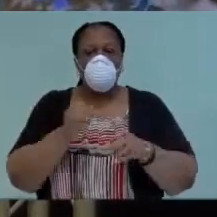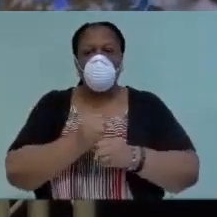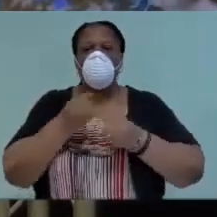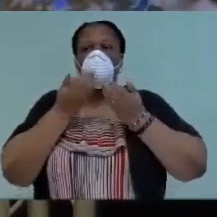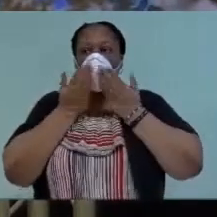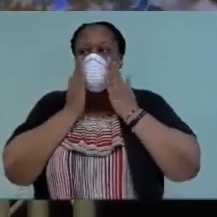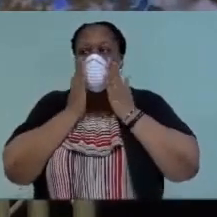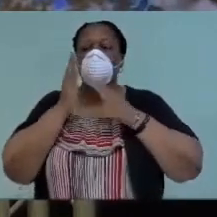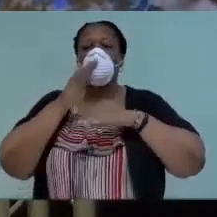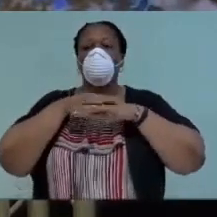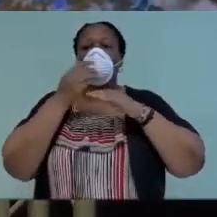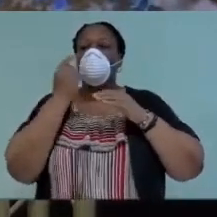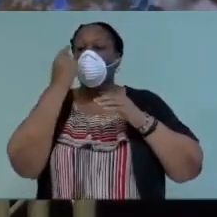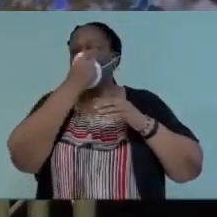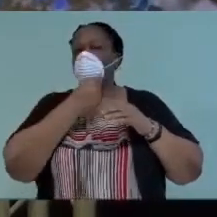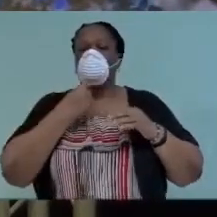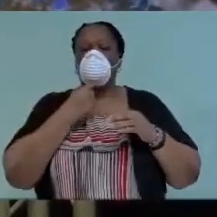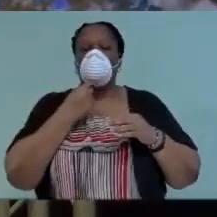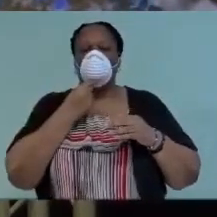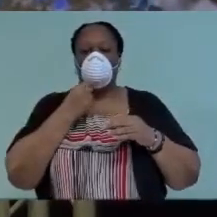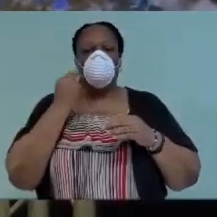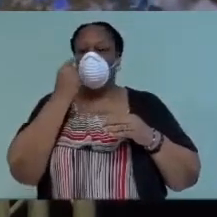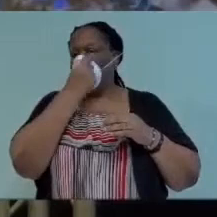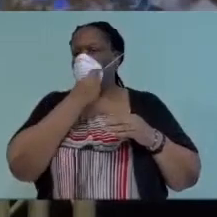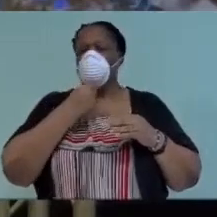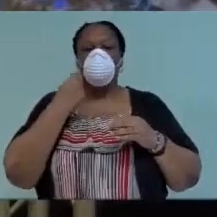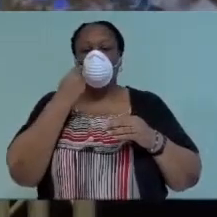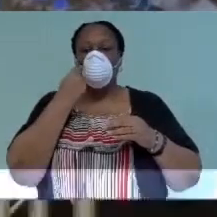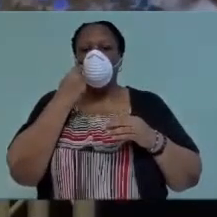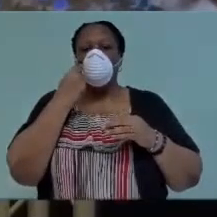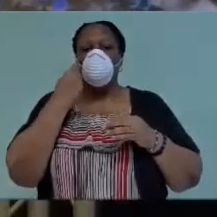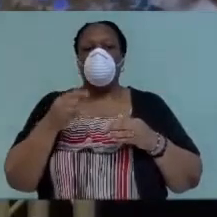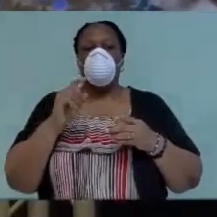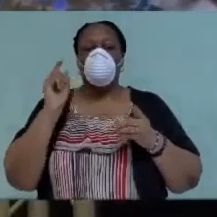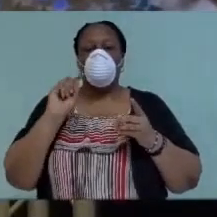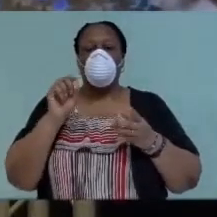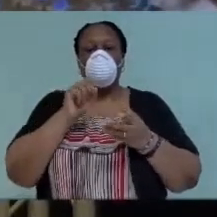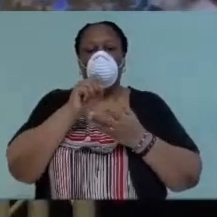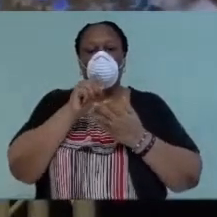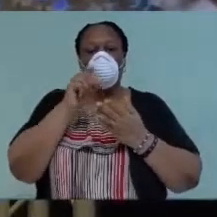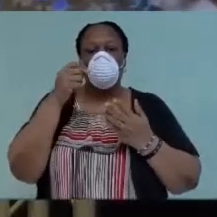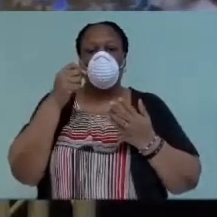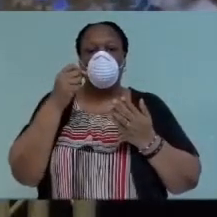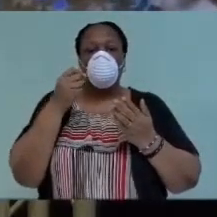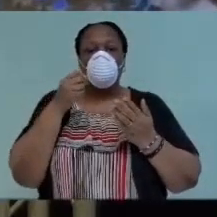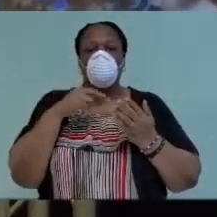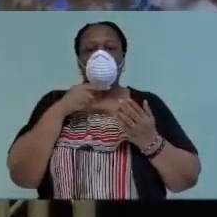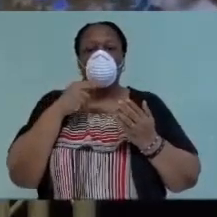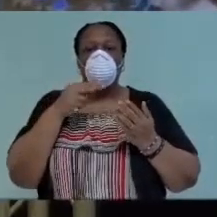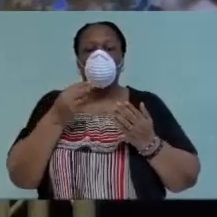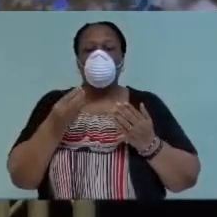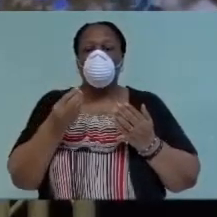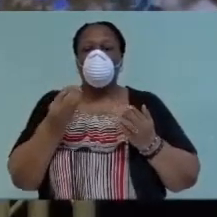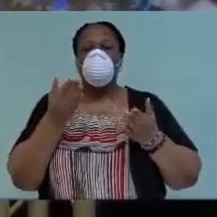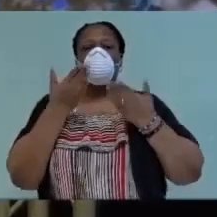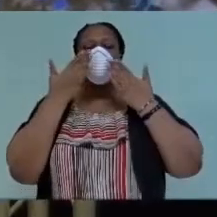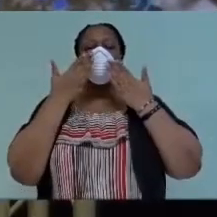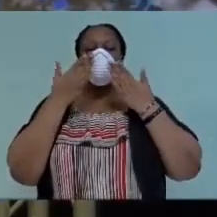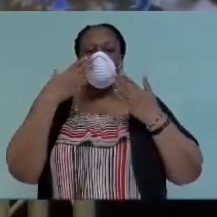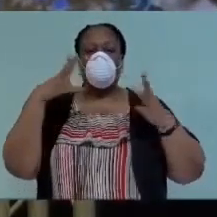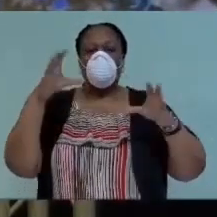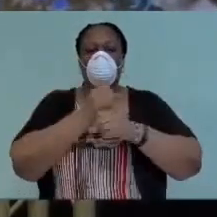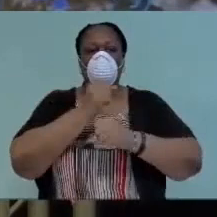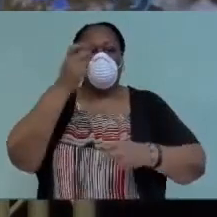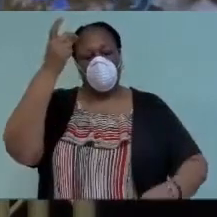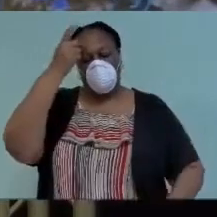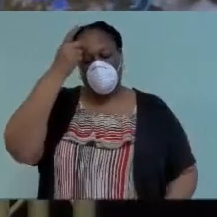at least 6 feet away from other persons, that is social distancing, and do the frequent hand cleaning and other everyday